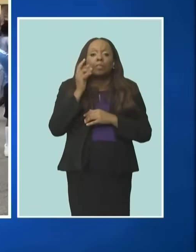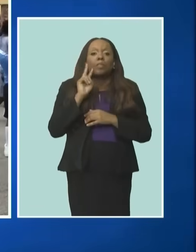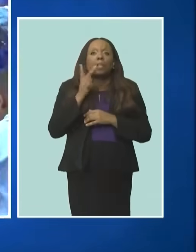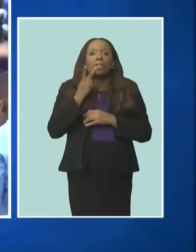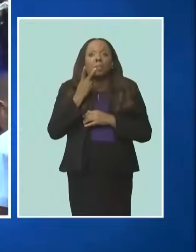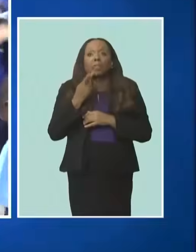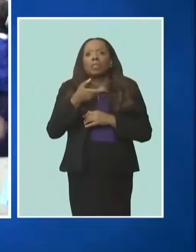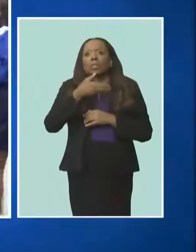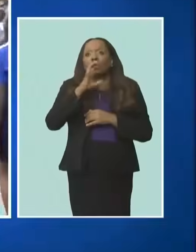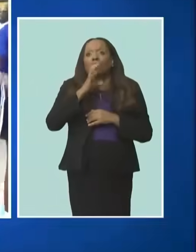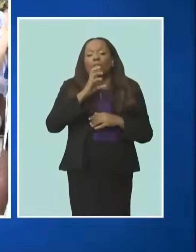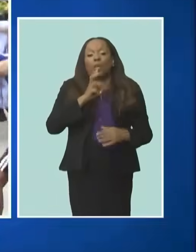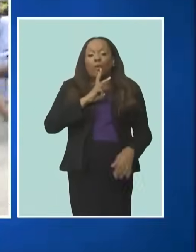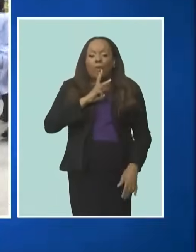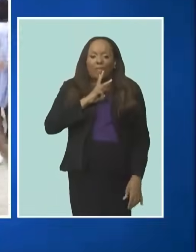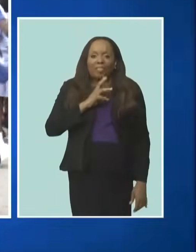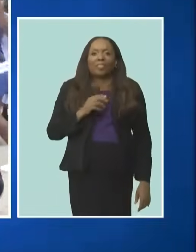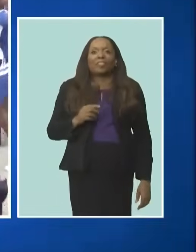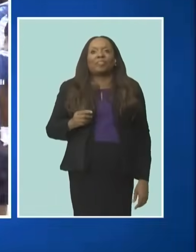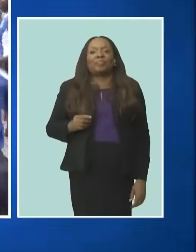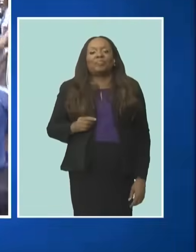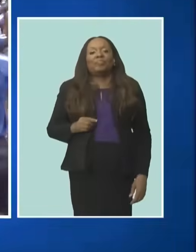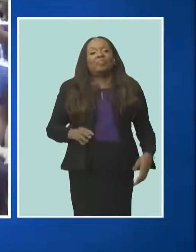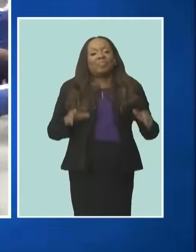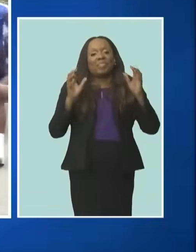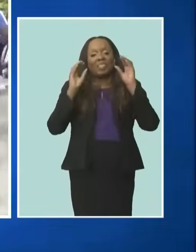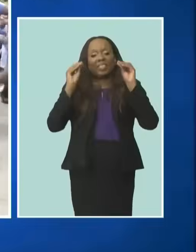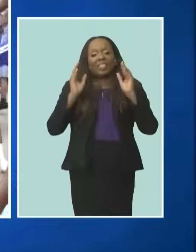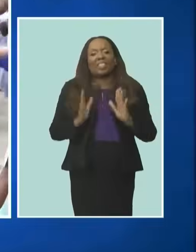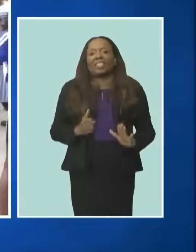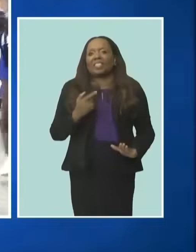water. Meanwhile, teacher Tamara Etchell